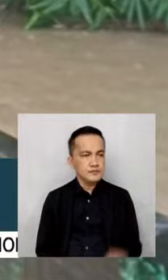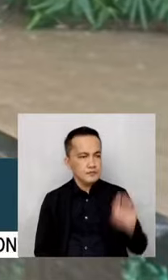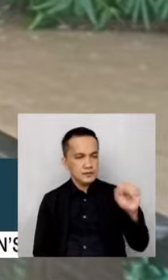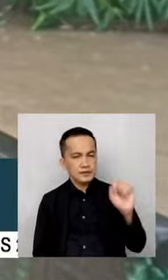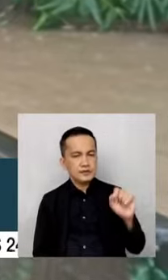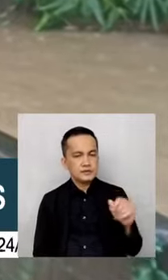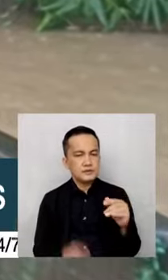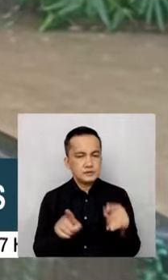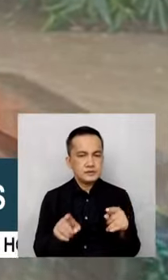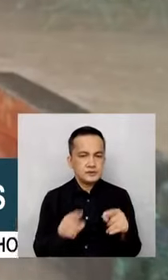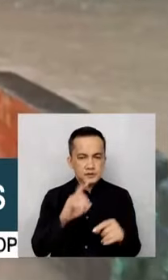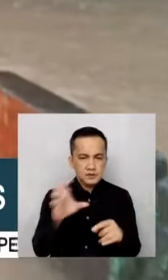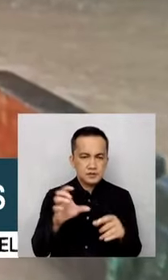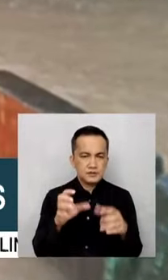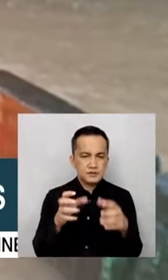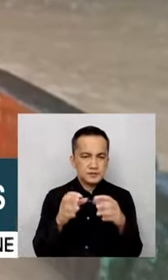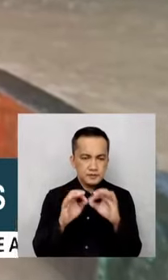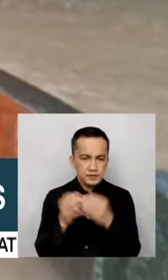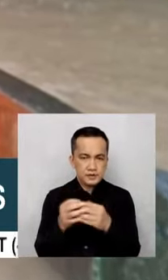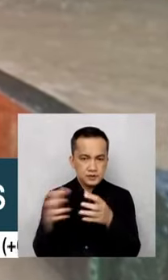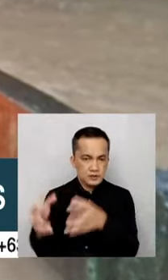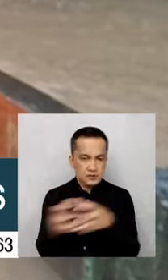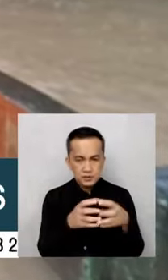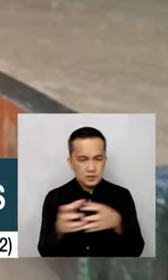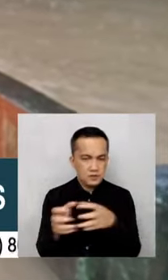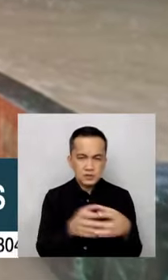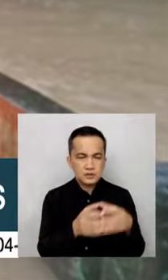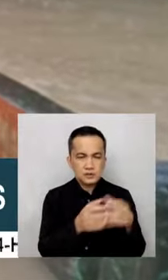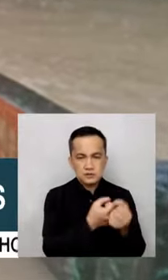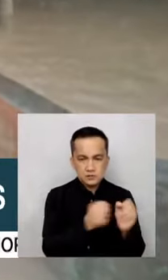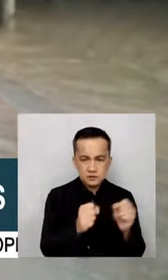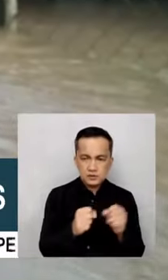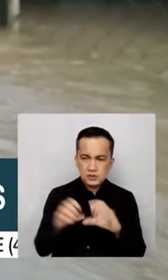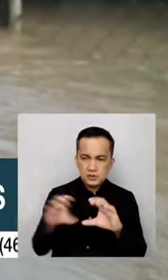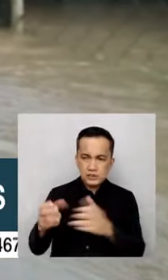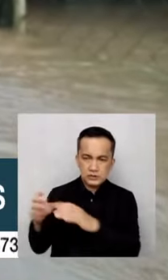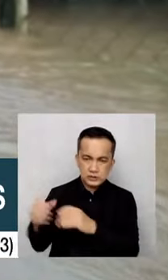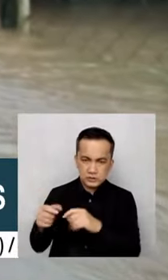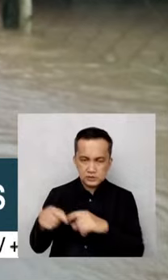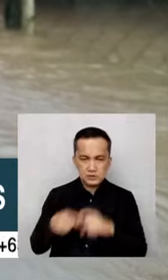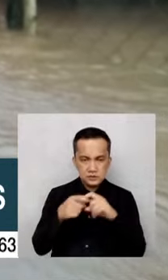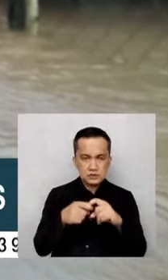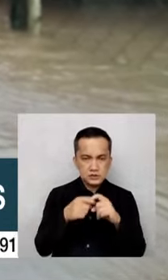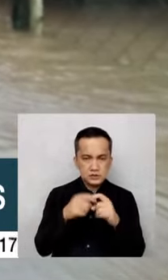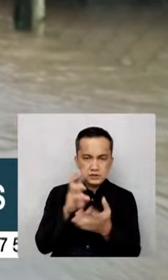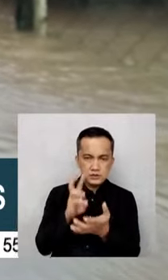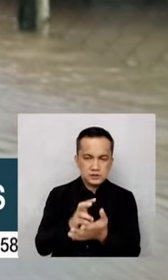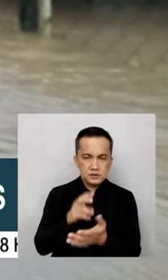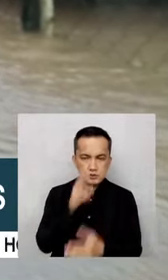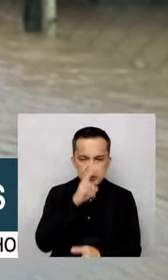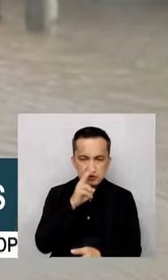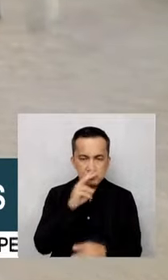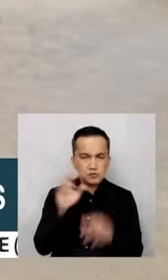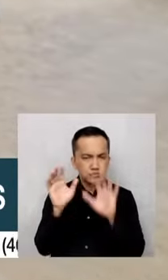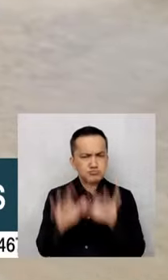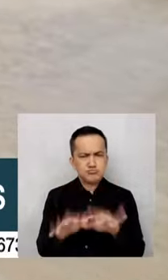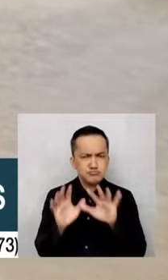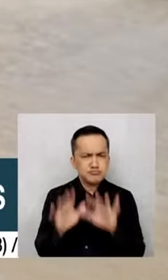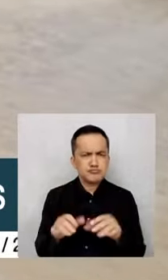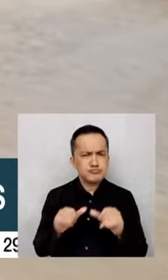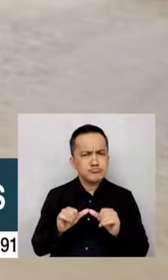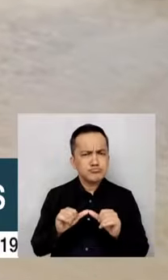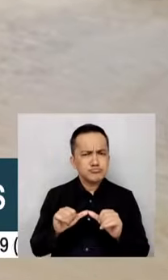families fled their homes while classes remain suspended in some areas in eastern Visayas due to the incessant rain and flood.